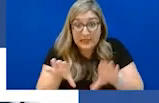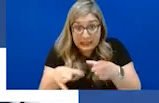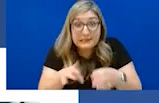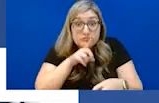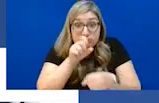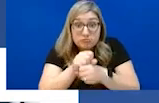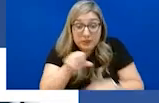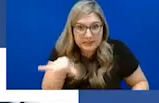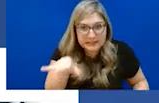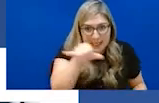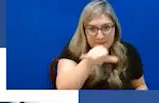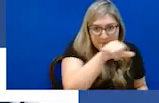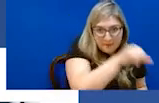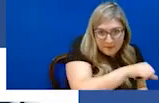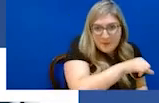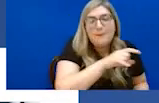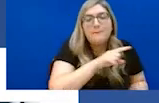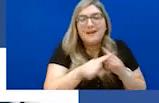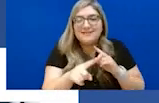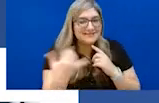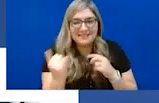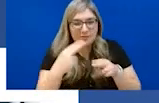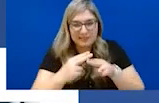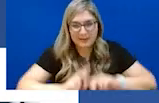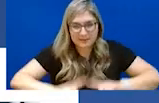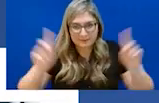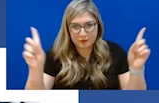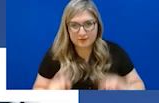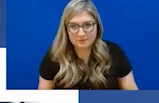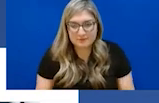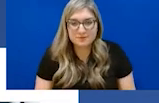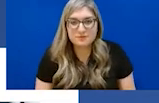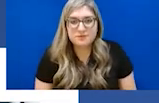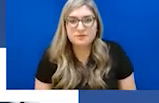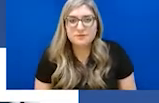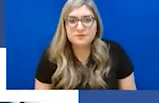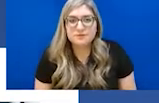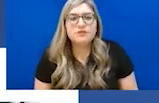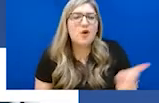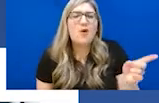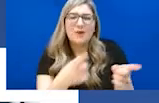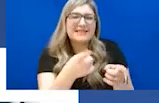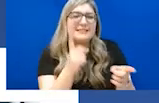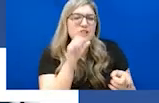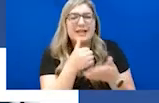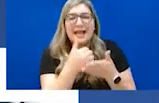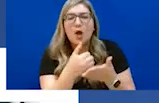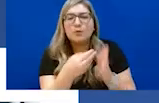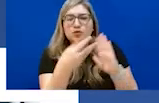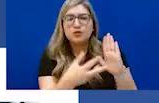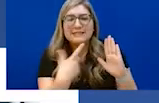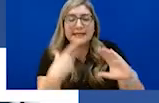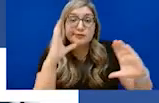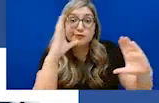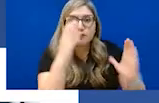So in here, we have a help for students to negotiate with all those different titles. You can also search by